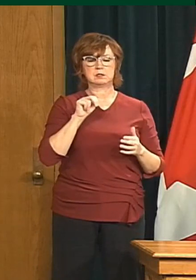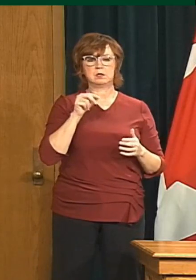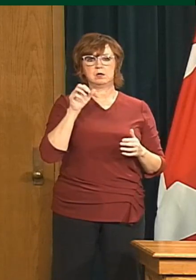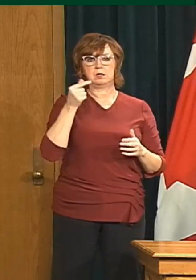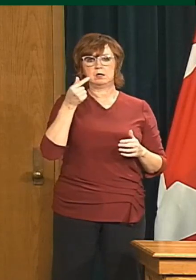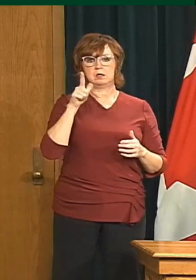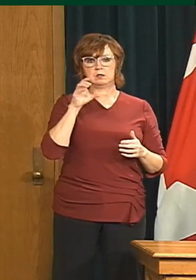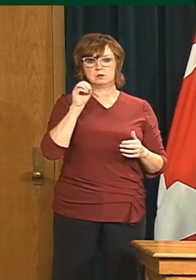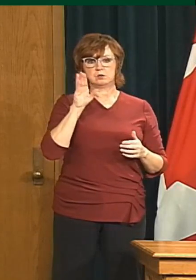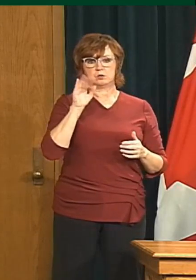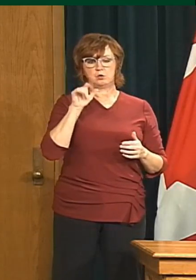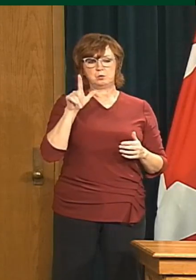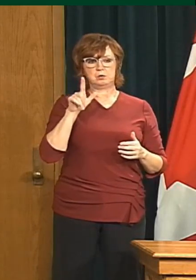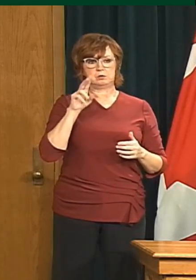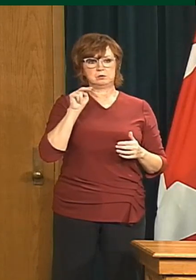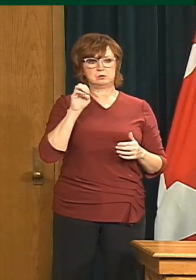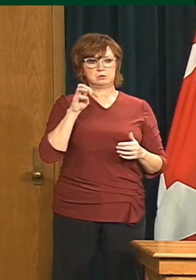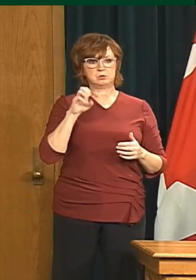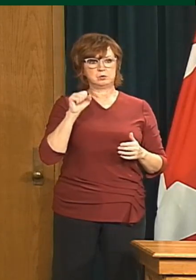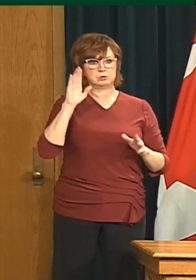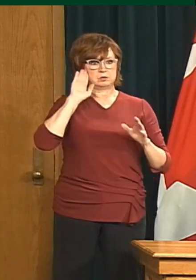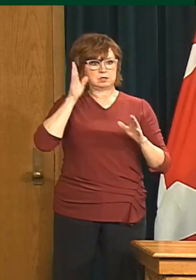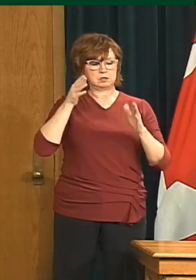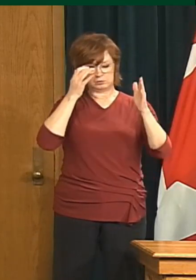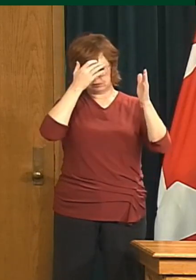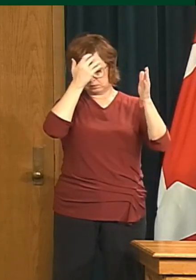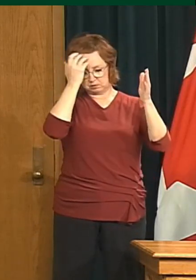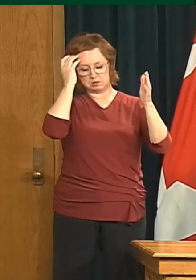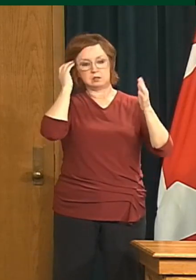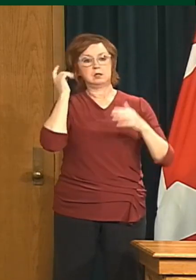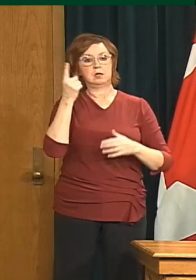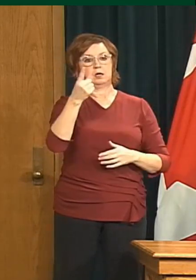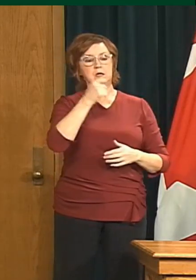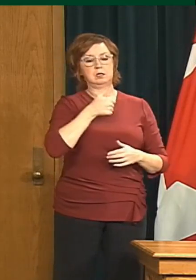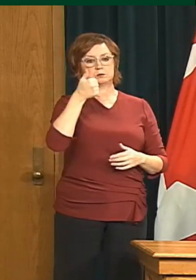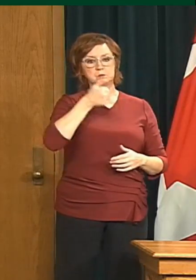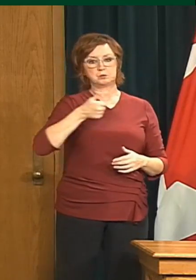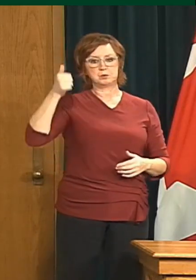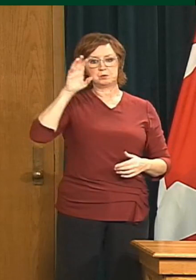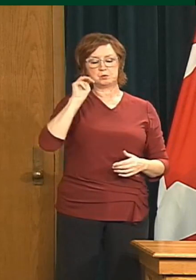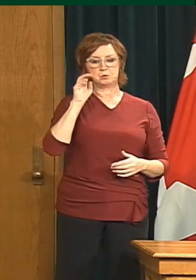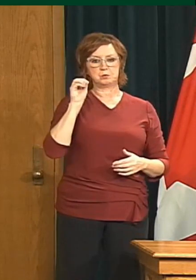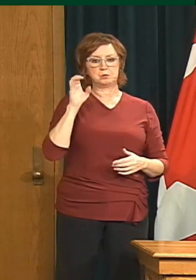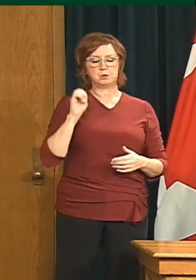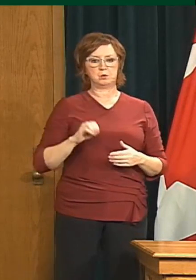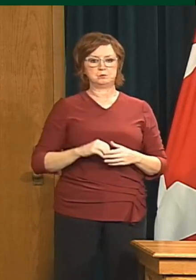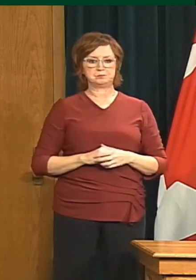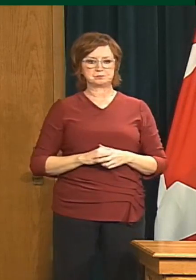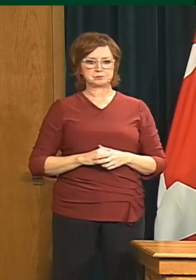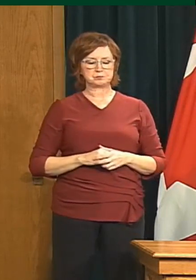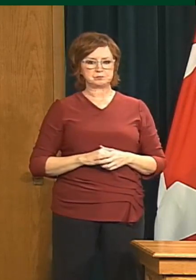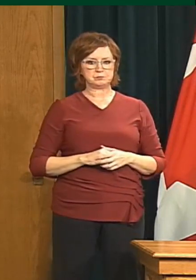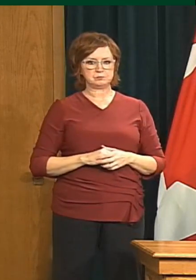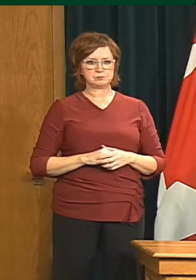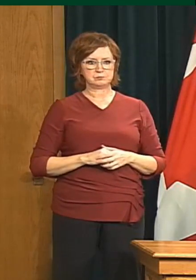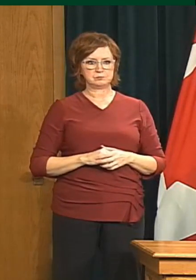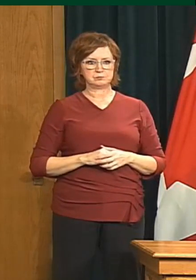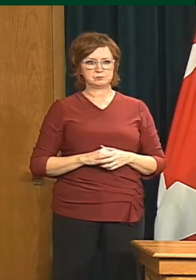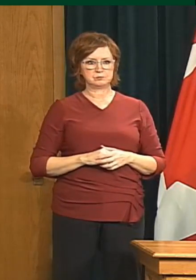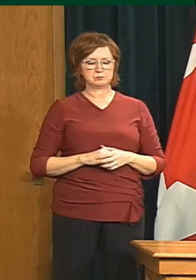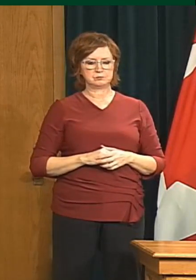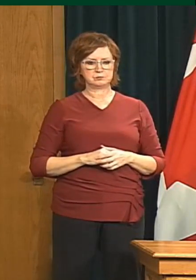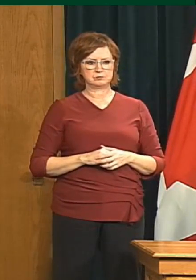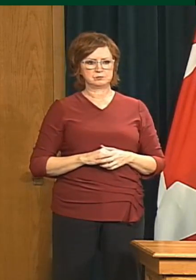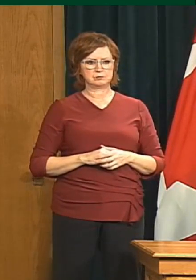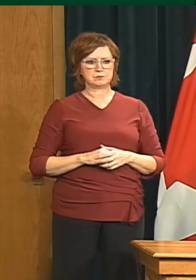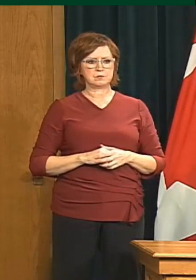Global. Hi there. This question is for Premier Moe in regards to the federal funding announced for cleaning up